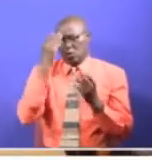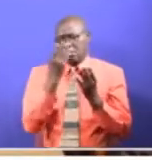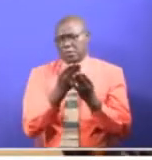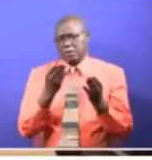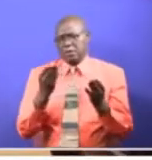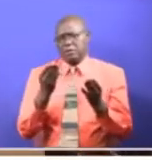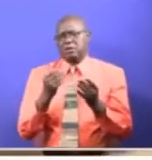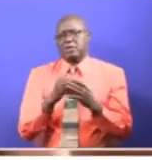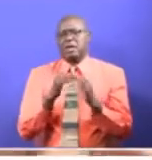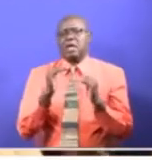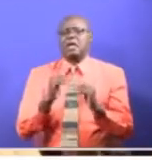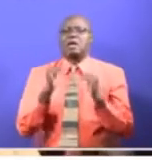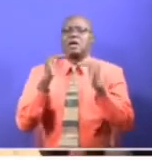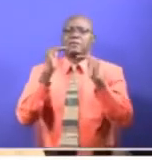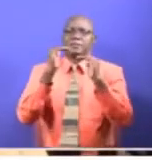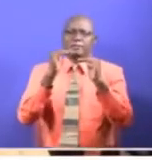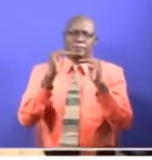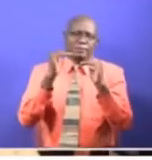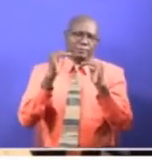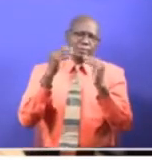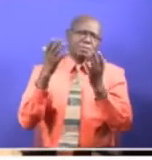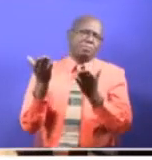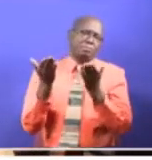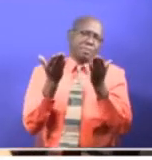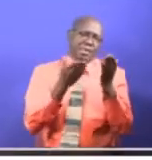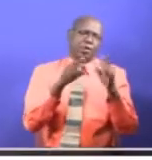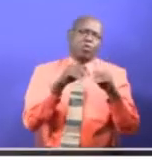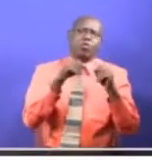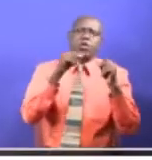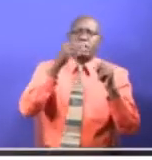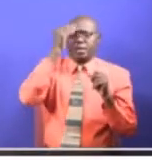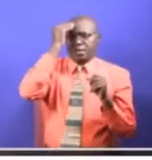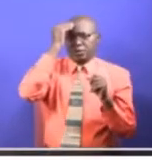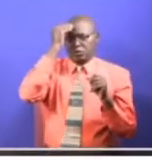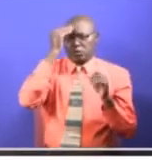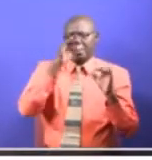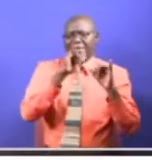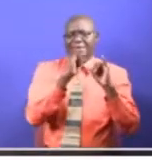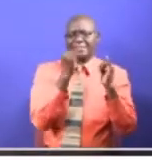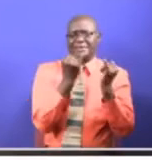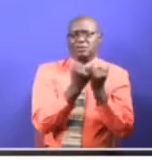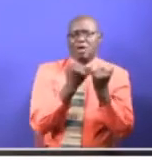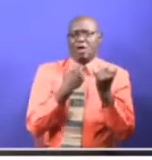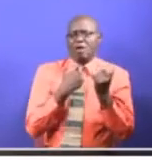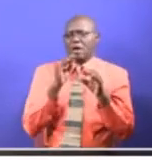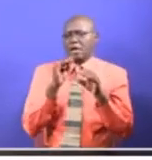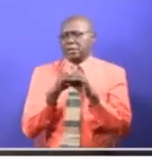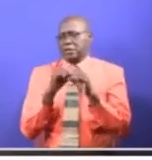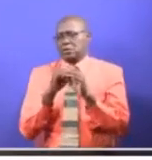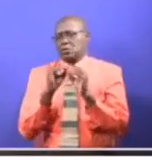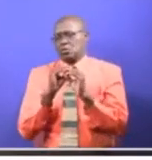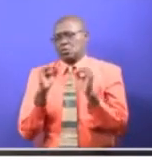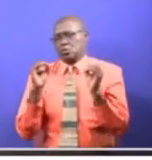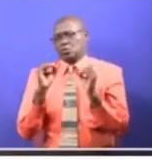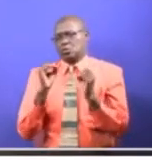simply to enhance and bring quality education to institutions that do not have access to these